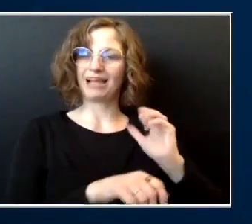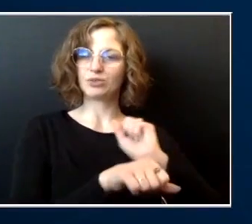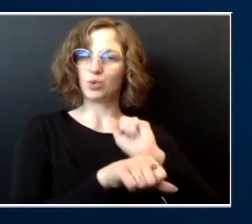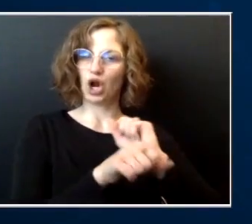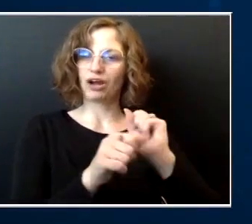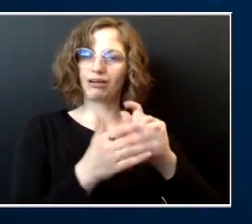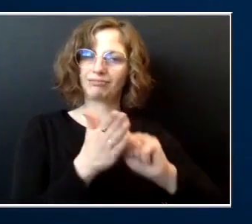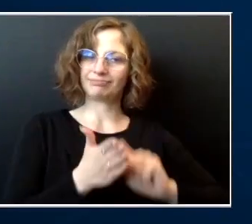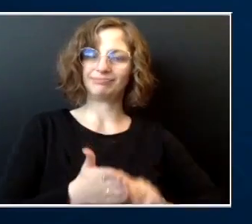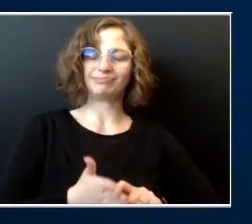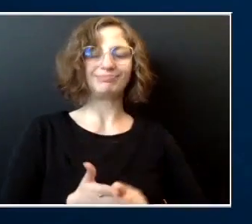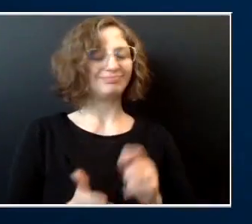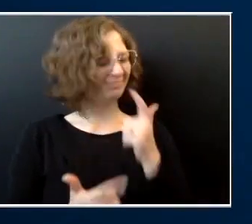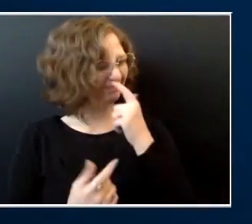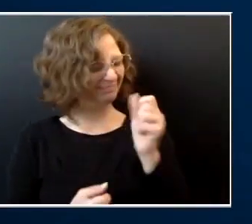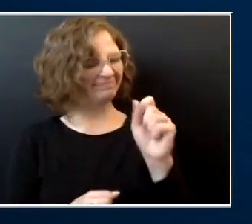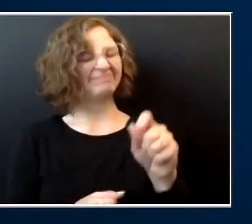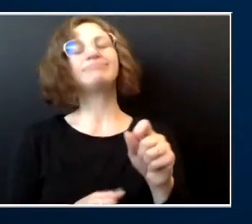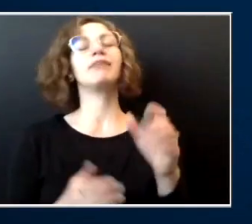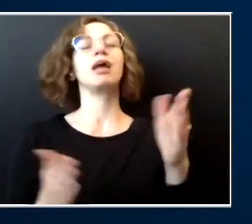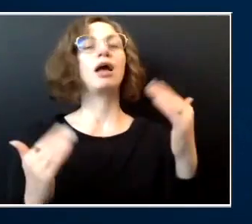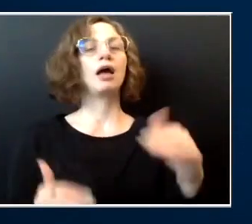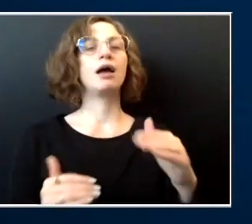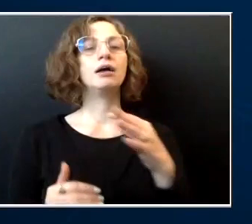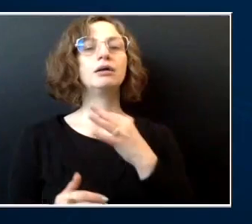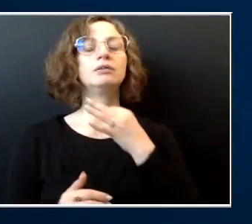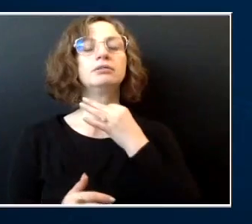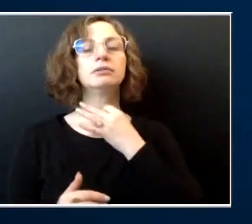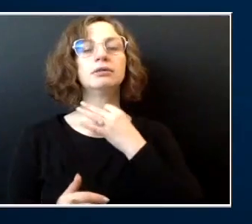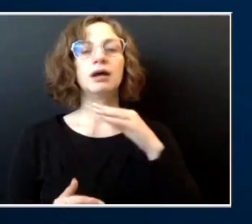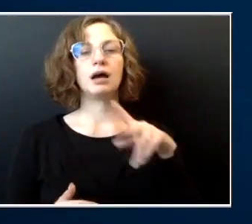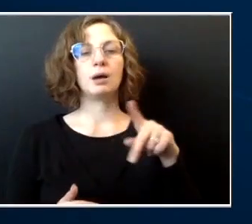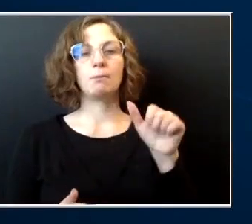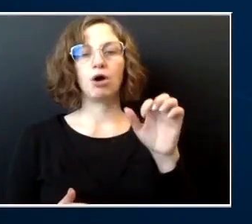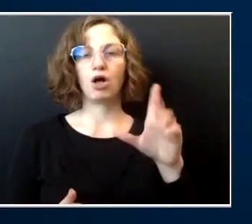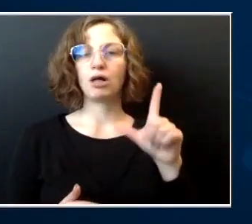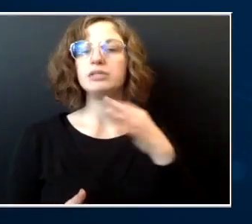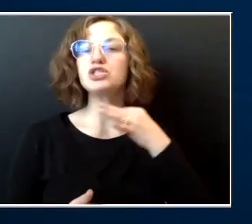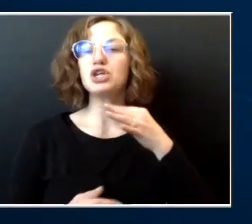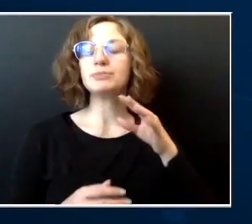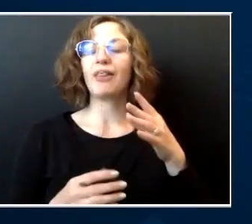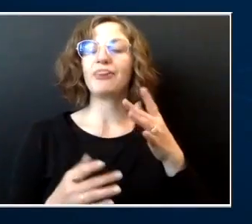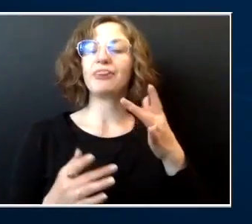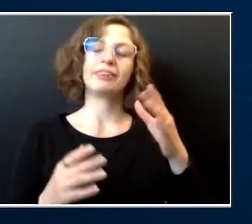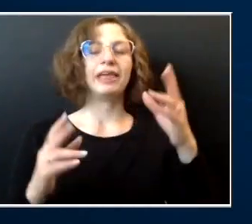speak to the epidemic of loneliness and how you are seeing this affect patients?